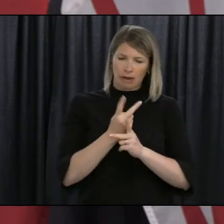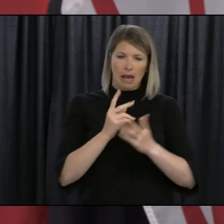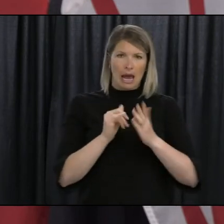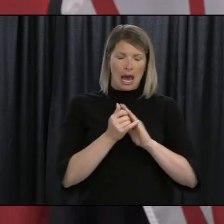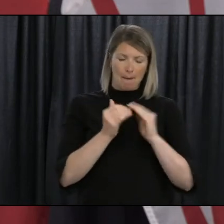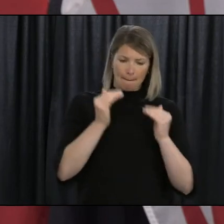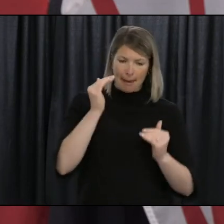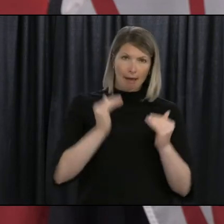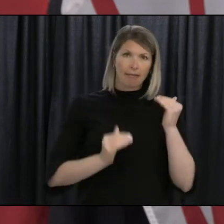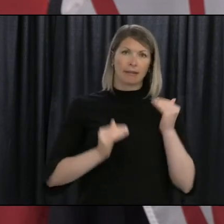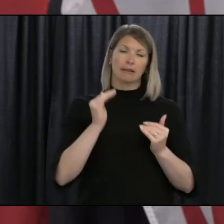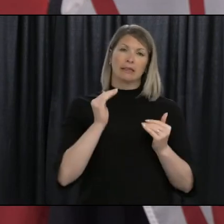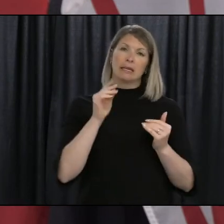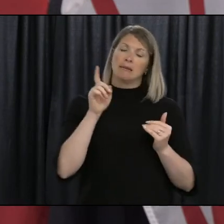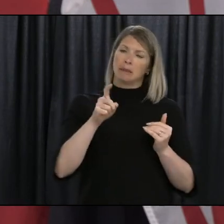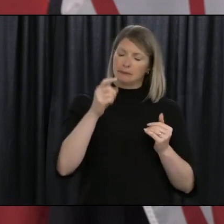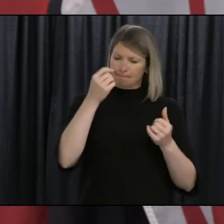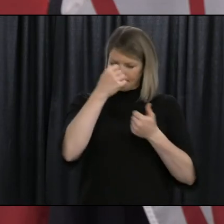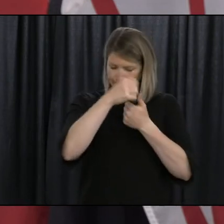and